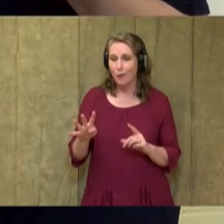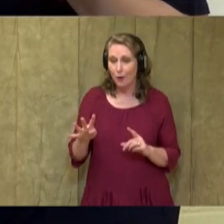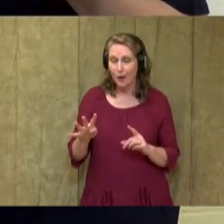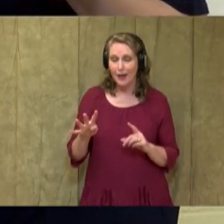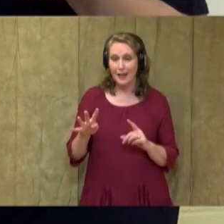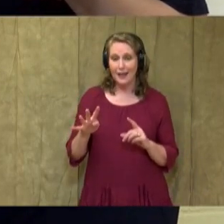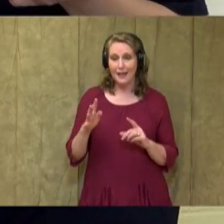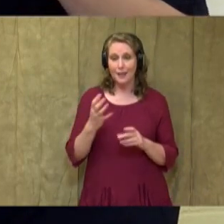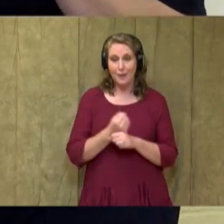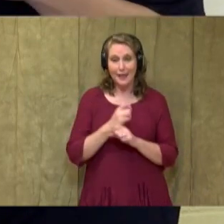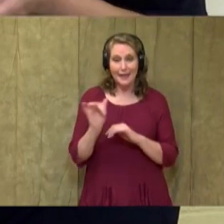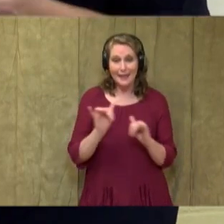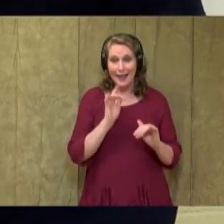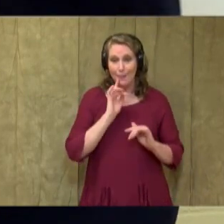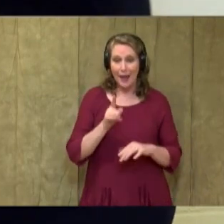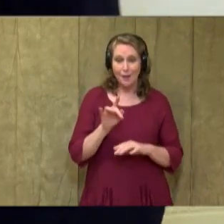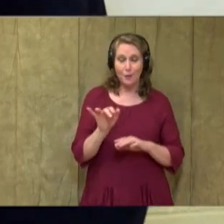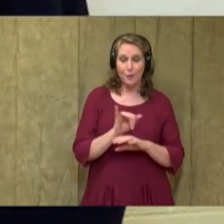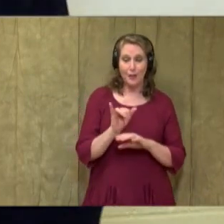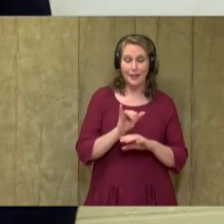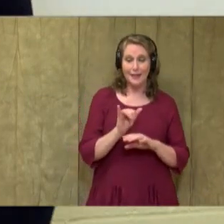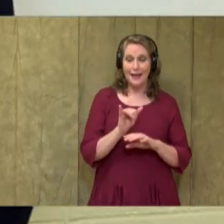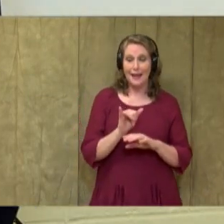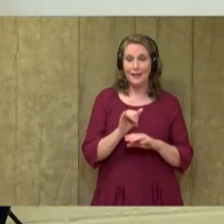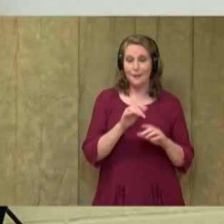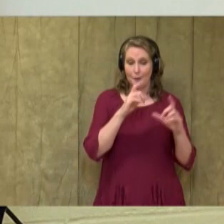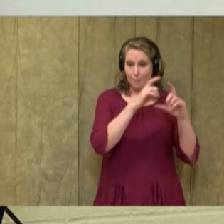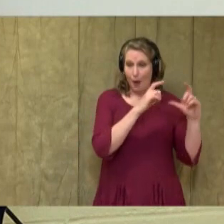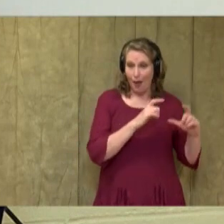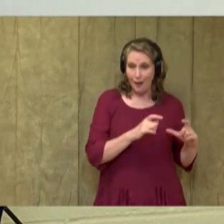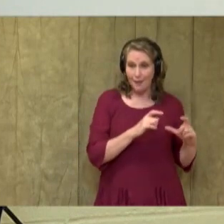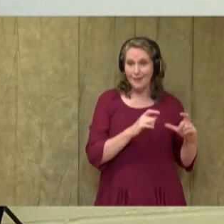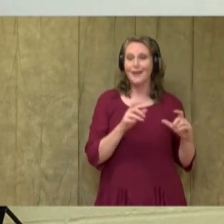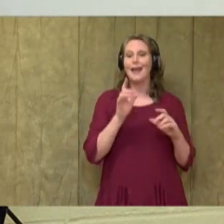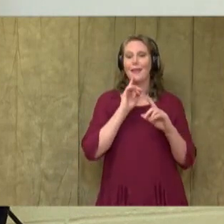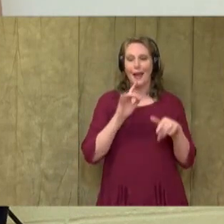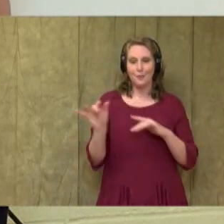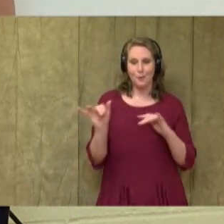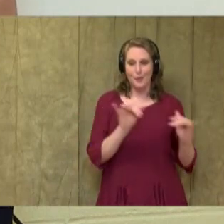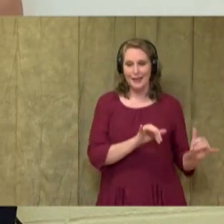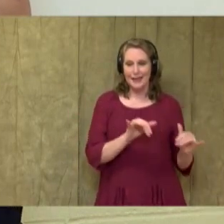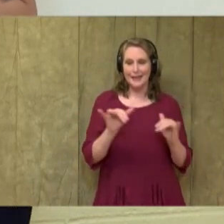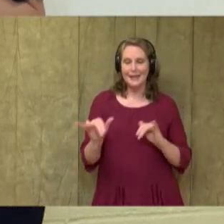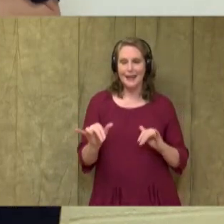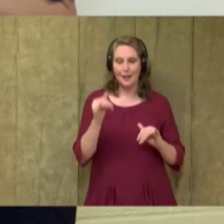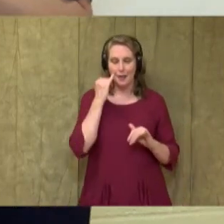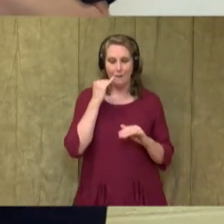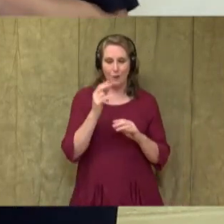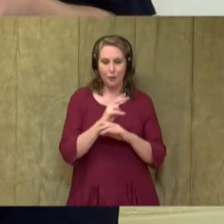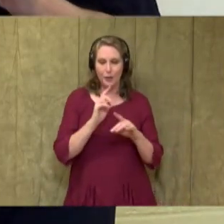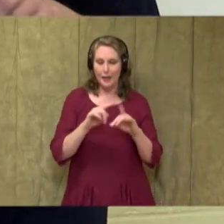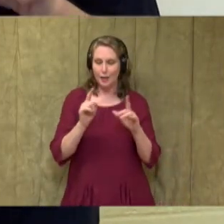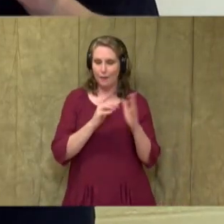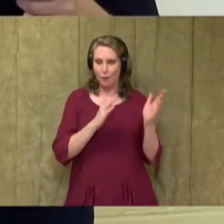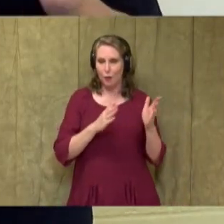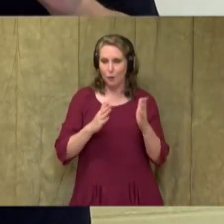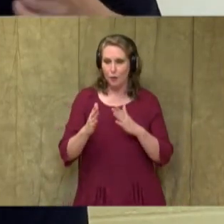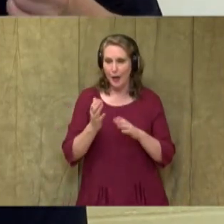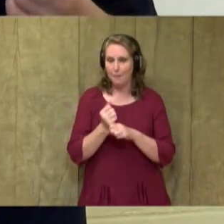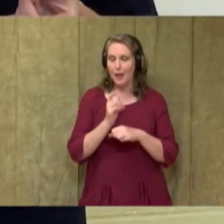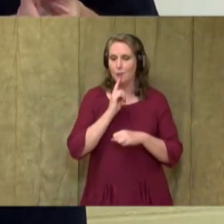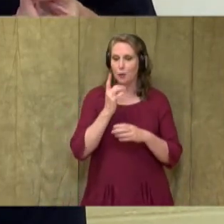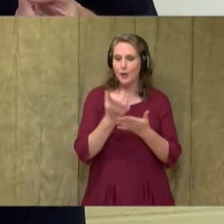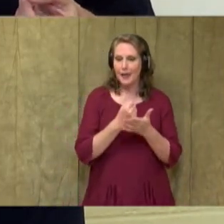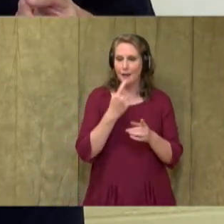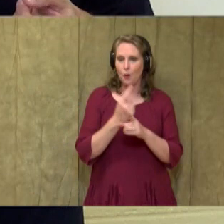line strategy? We did, which is perfect because that is what is supposed to happen. If you're using different strategies, you want to make sure that you're